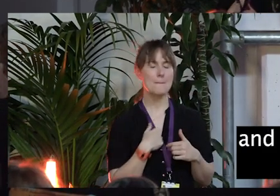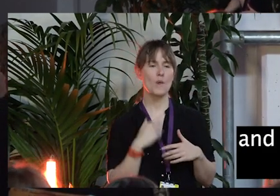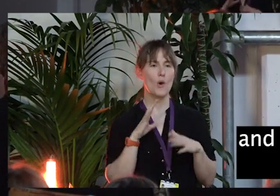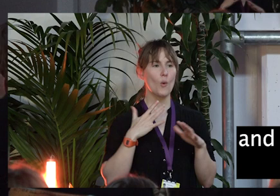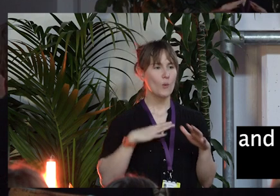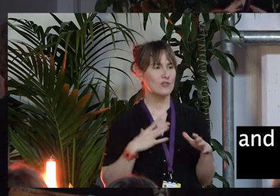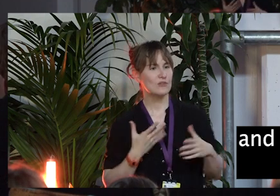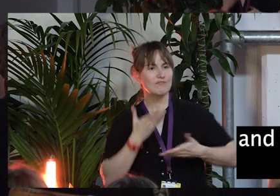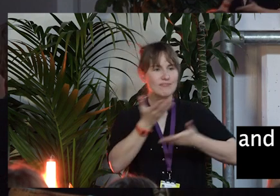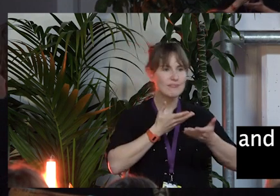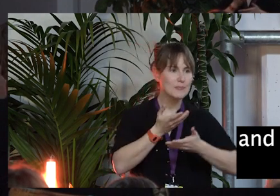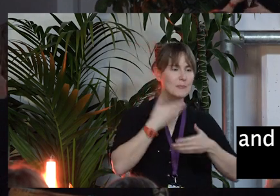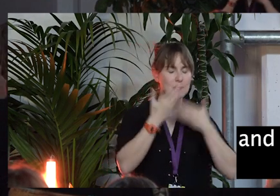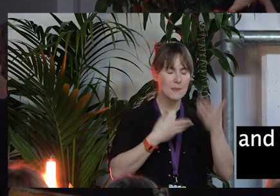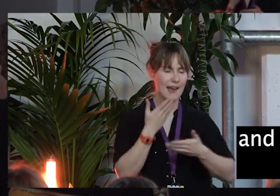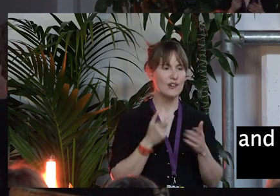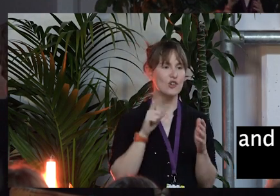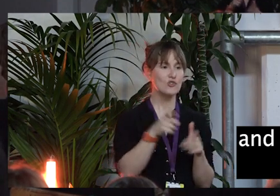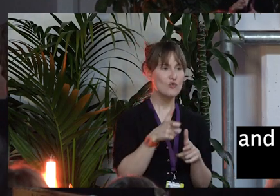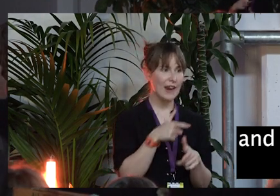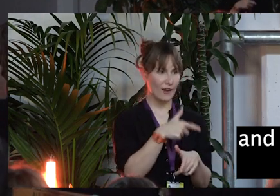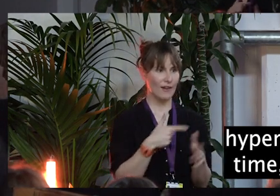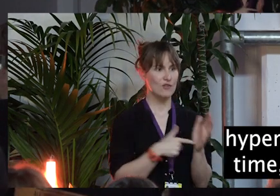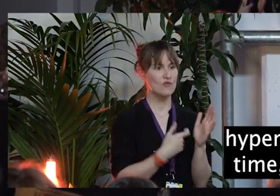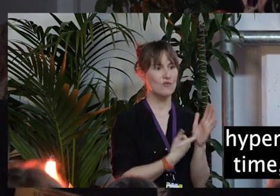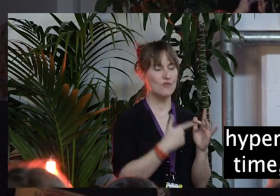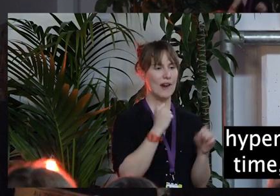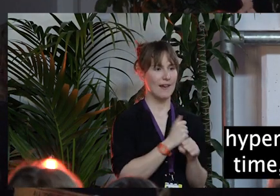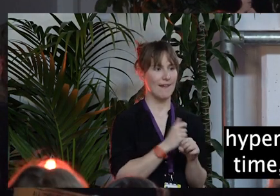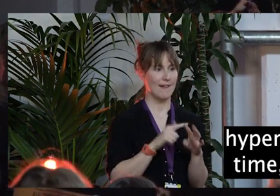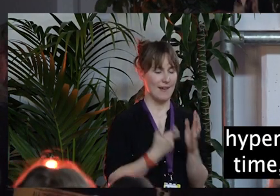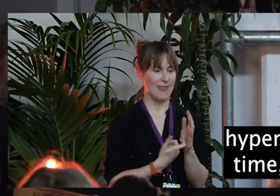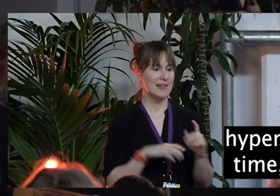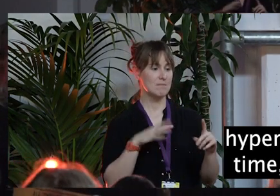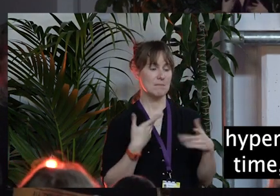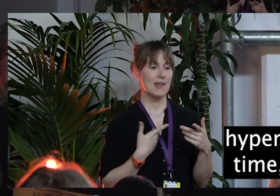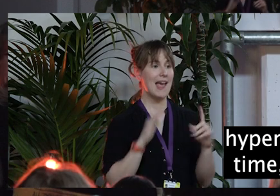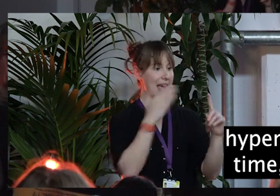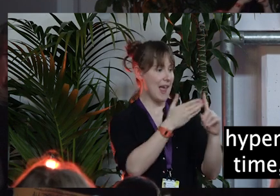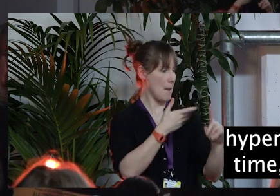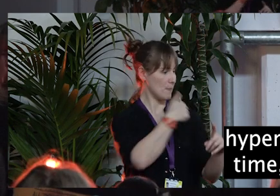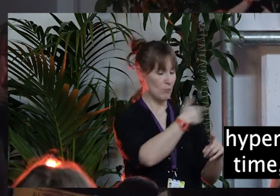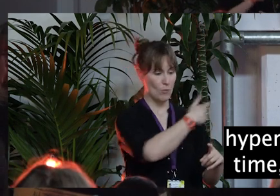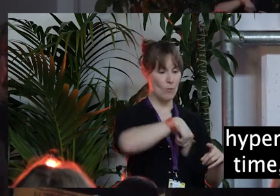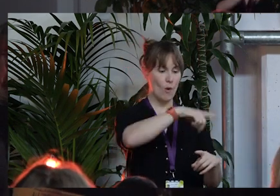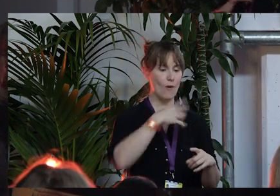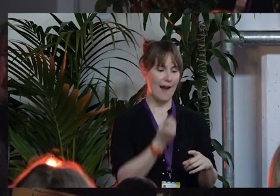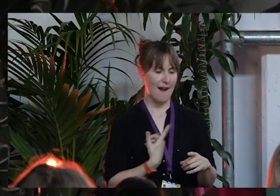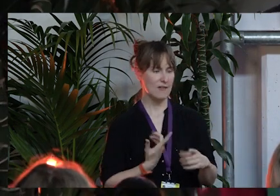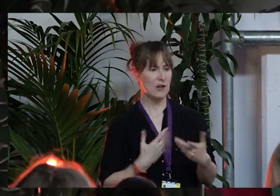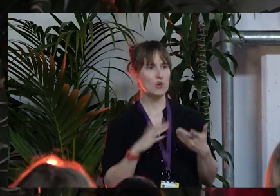we work and the task that we set ourselves, which is about being hyper-local and global at the same time, which seems a bit